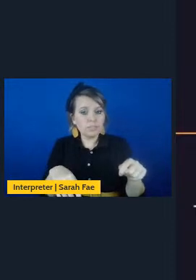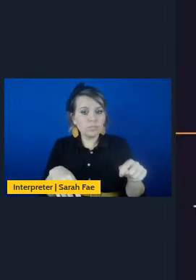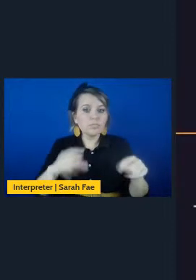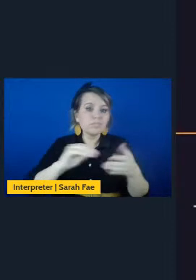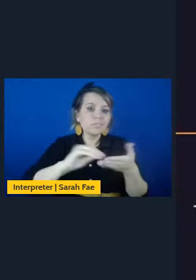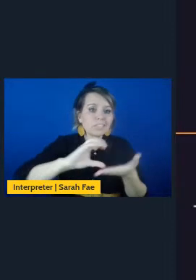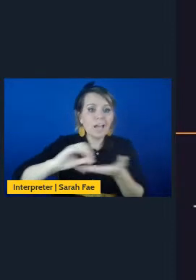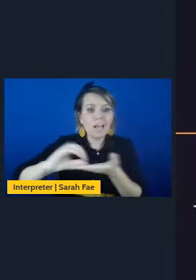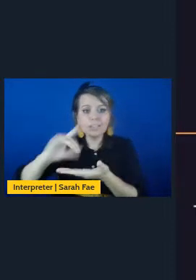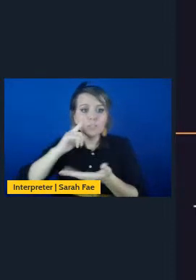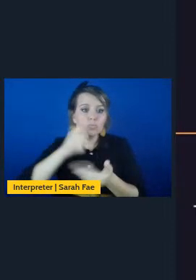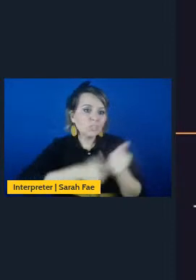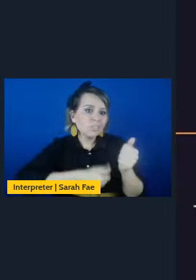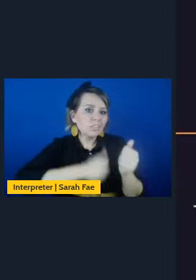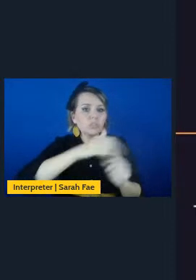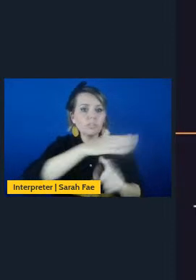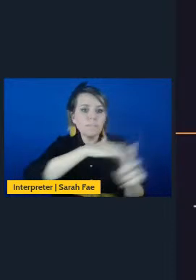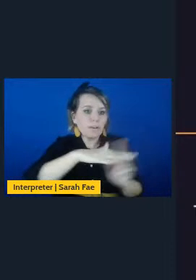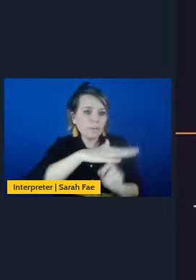each environment.